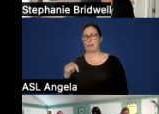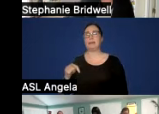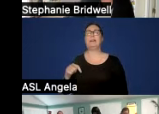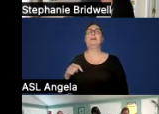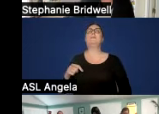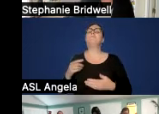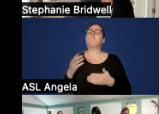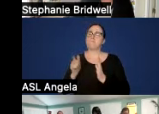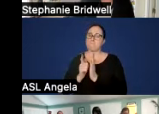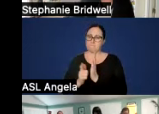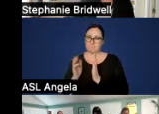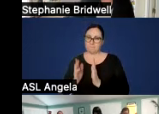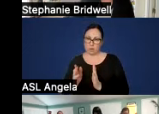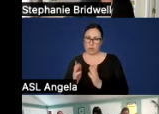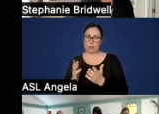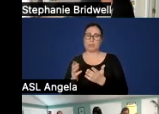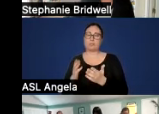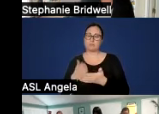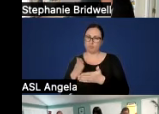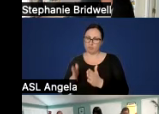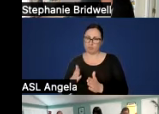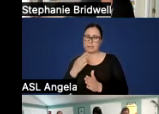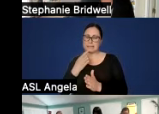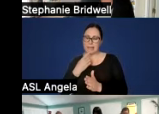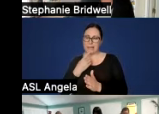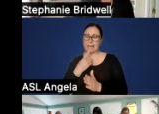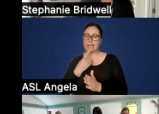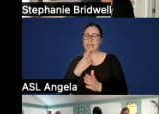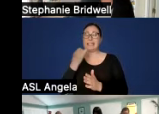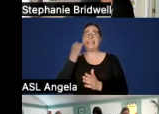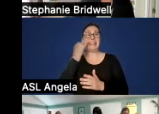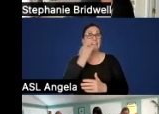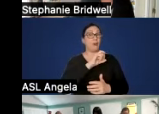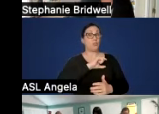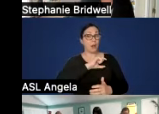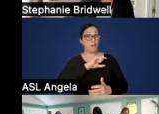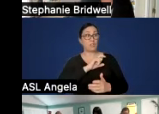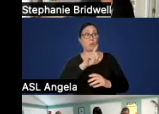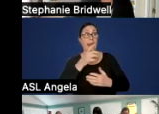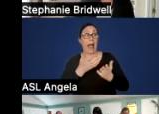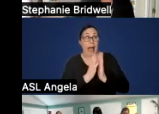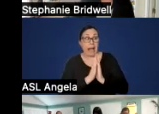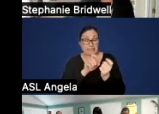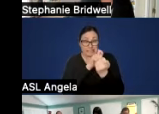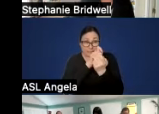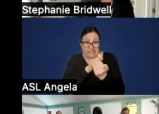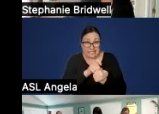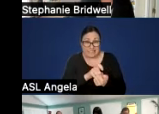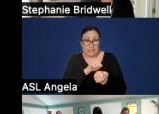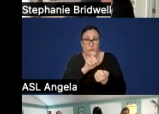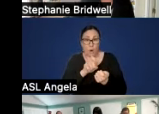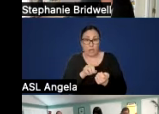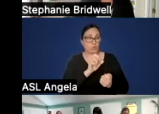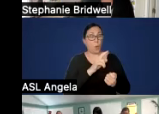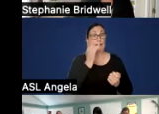know, if we, you know, if law enforcement would ask these questions during the interview, if the nurse would gather this